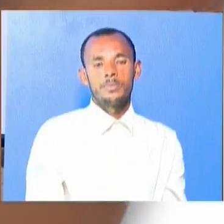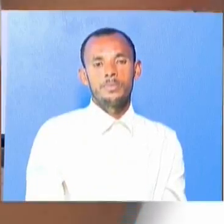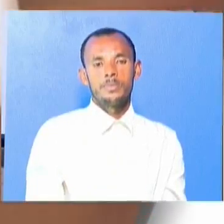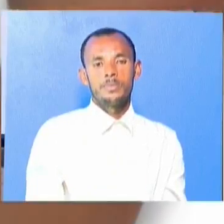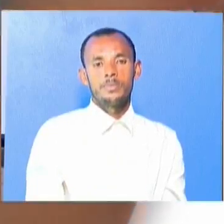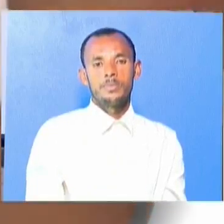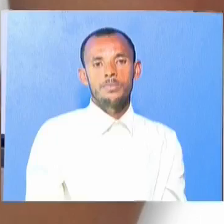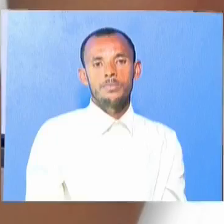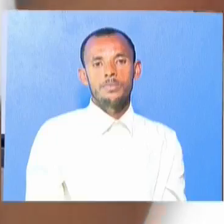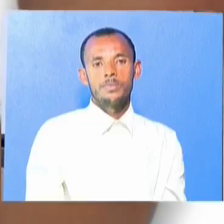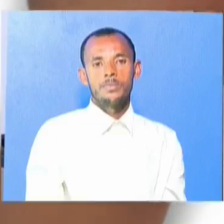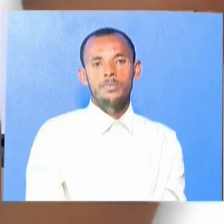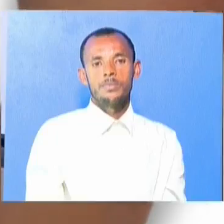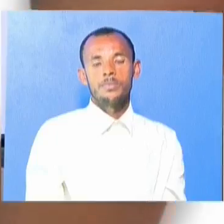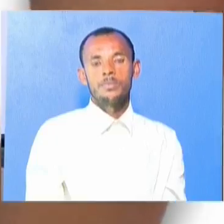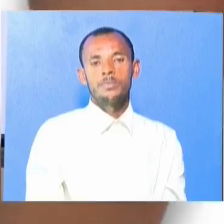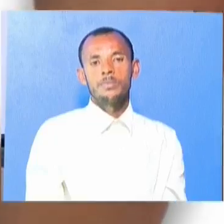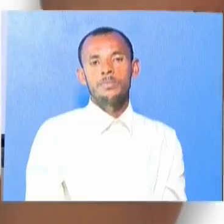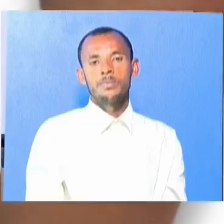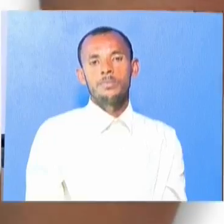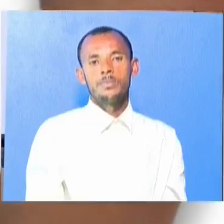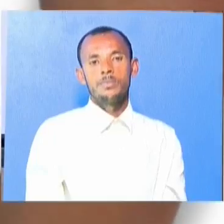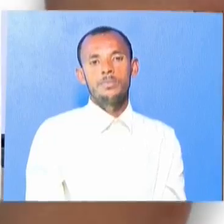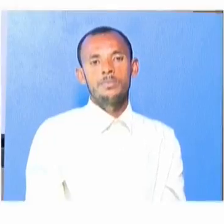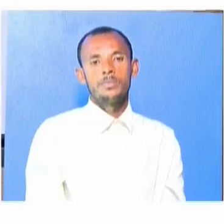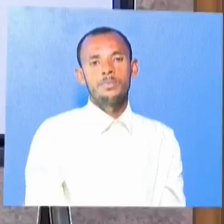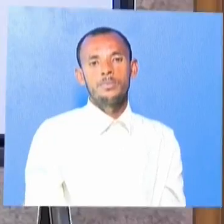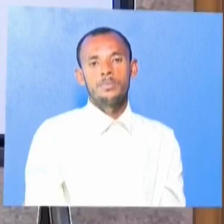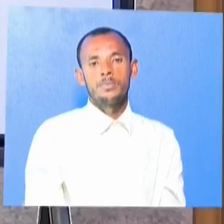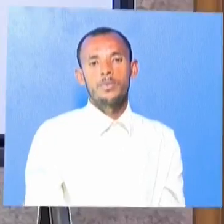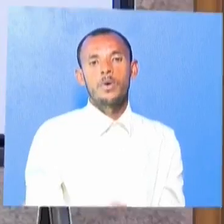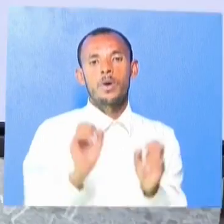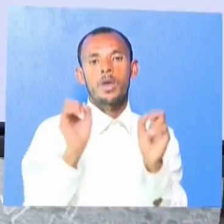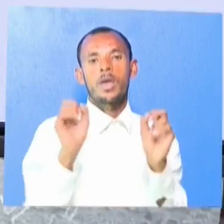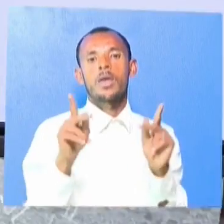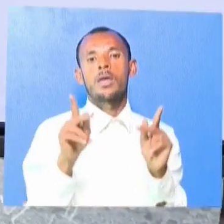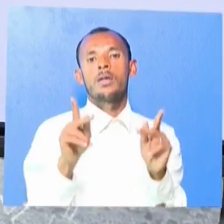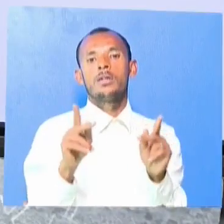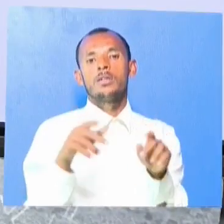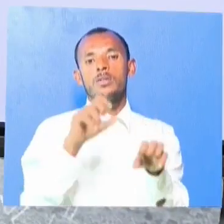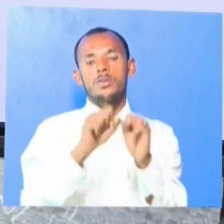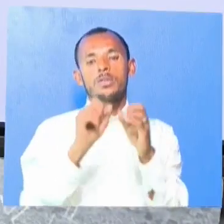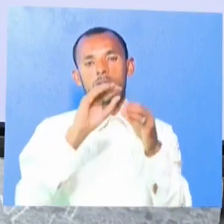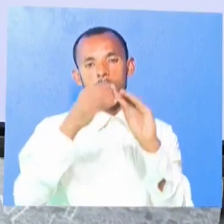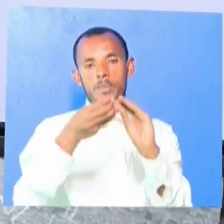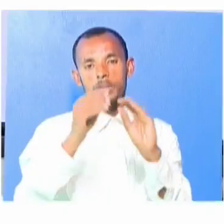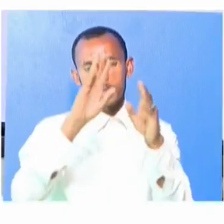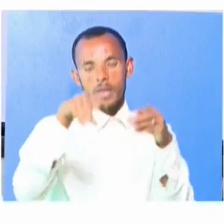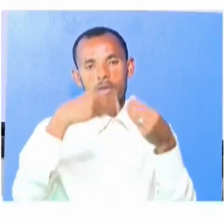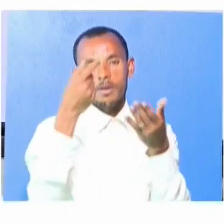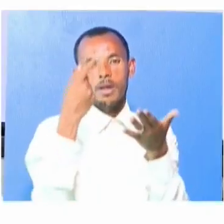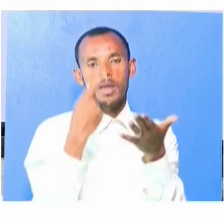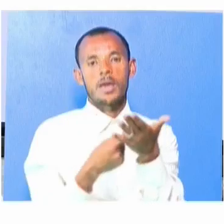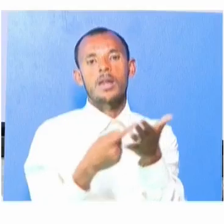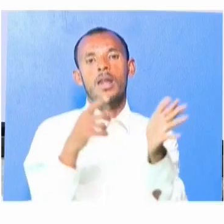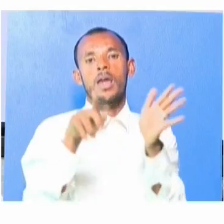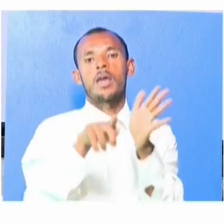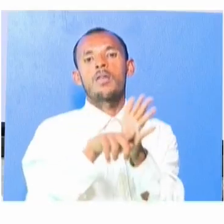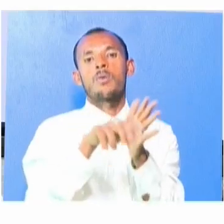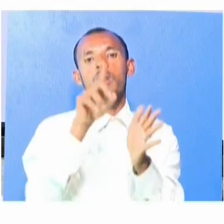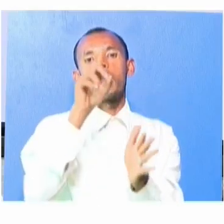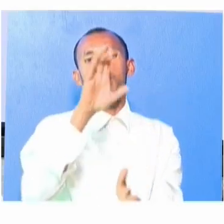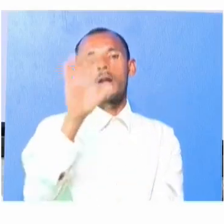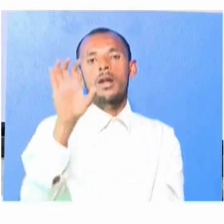Descending order. Okay, so the numbers given here, minus